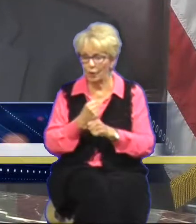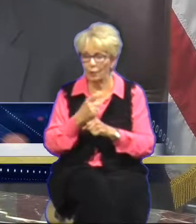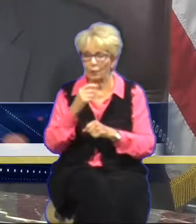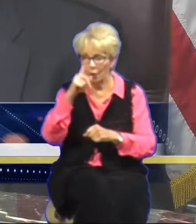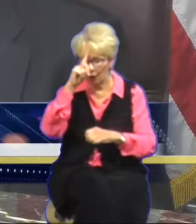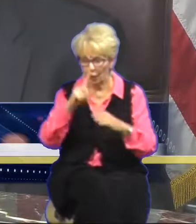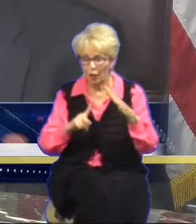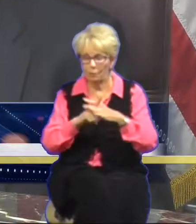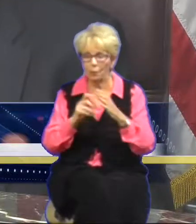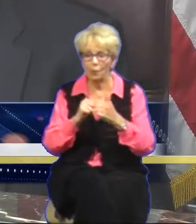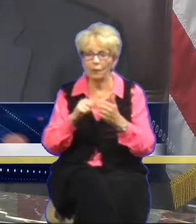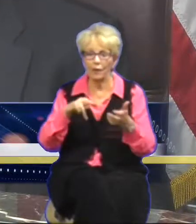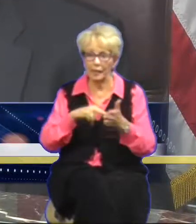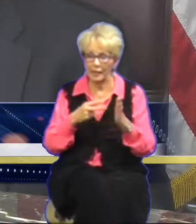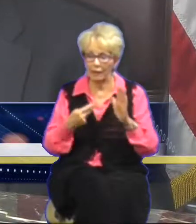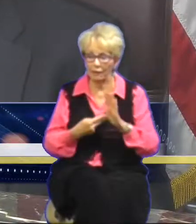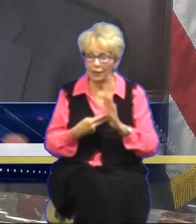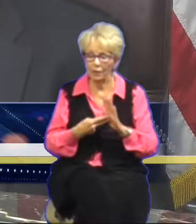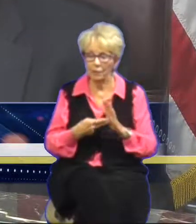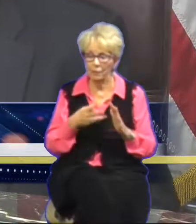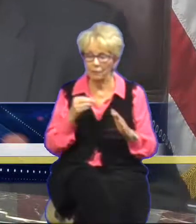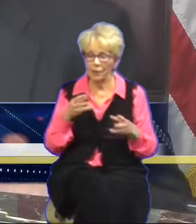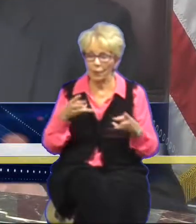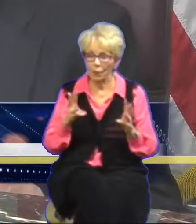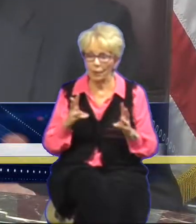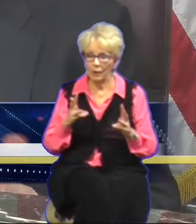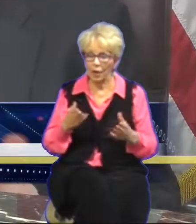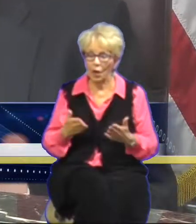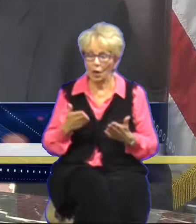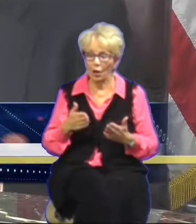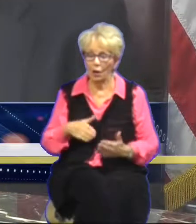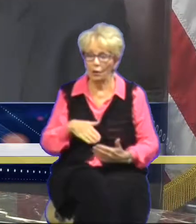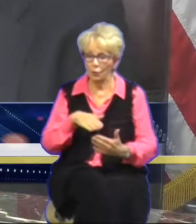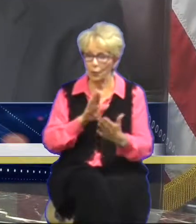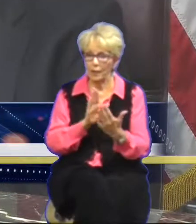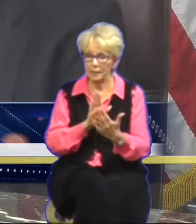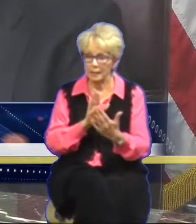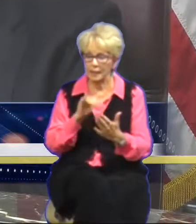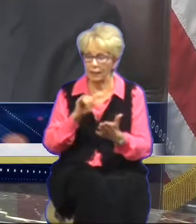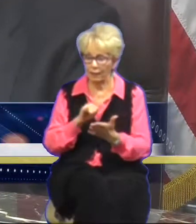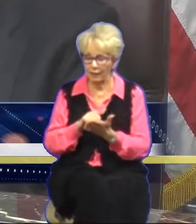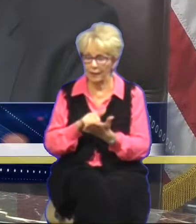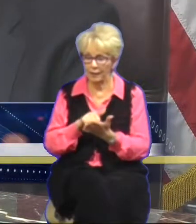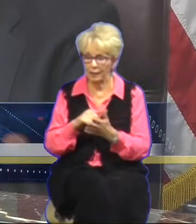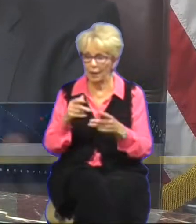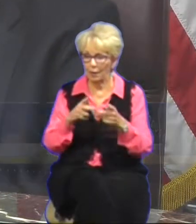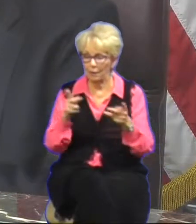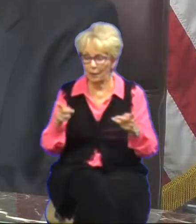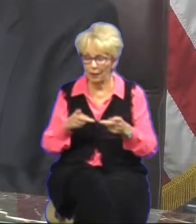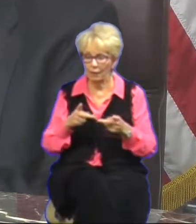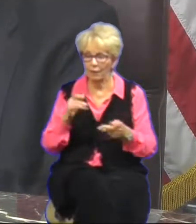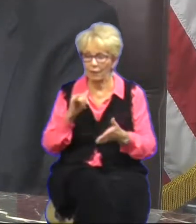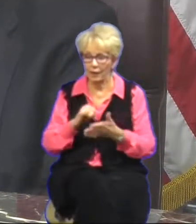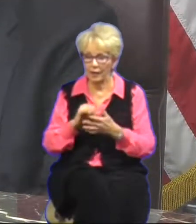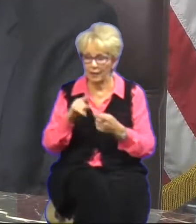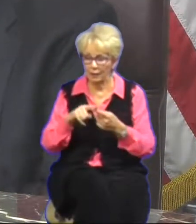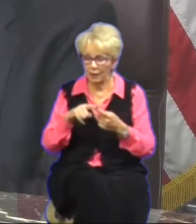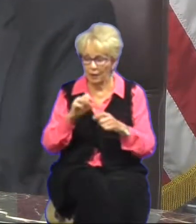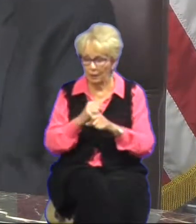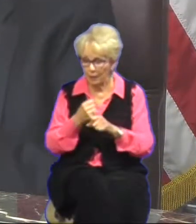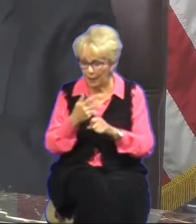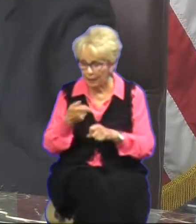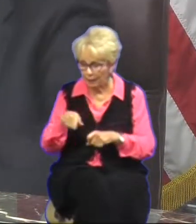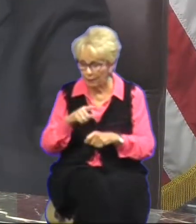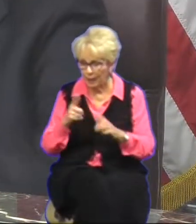come up with a definition and a way of addressing these places that would either make them